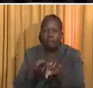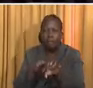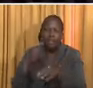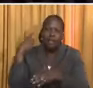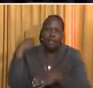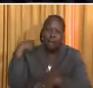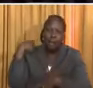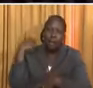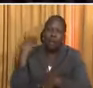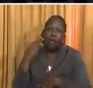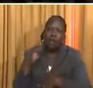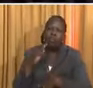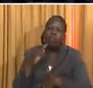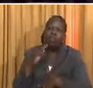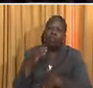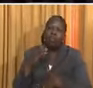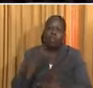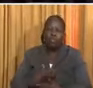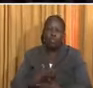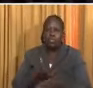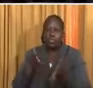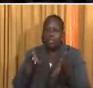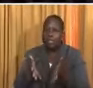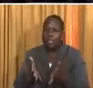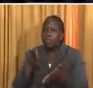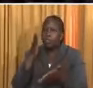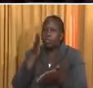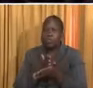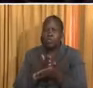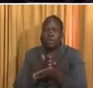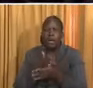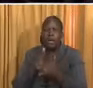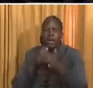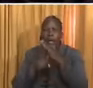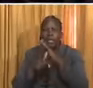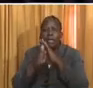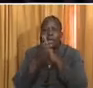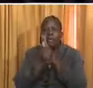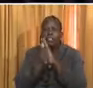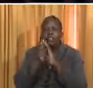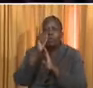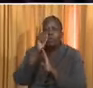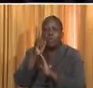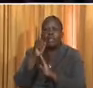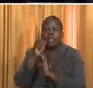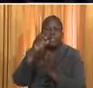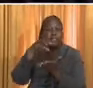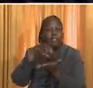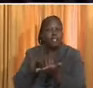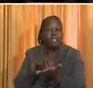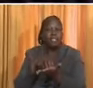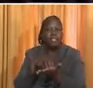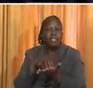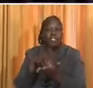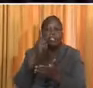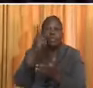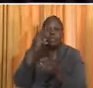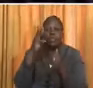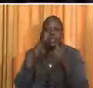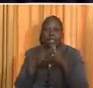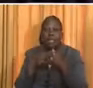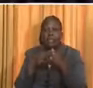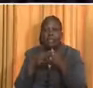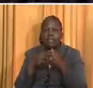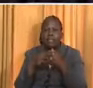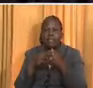of constituencies today, by dint of Article 89(1), stands at 290. The superior